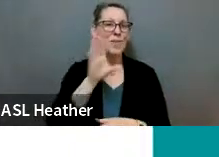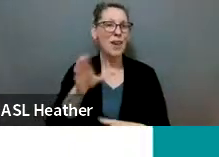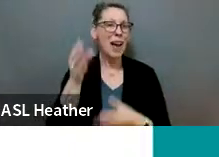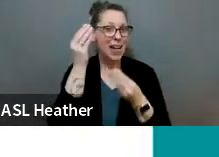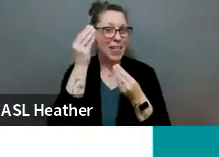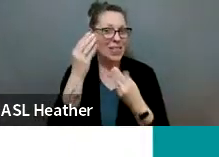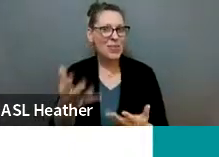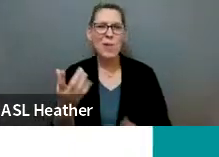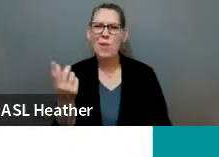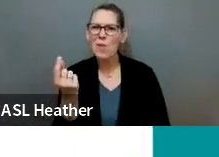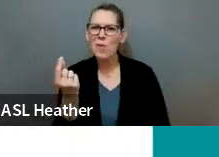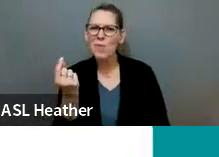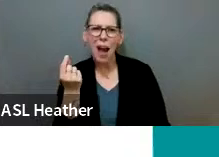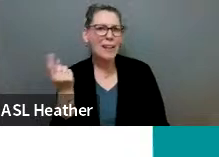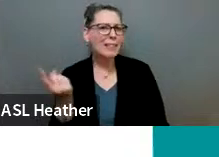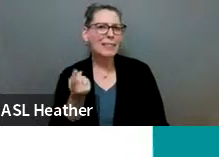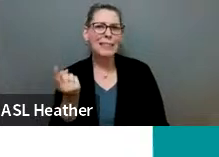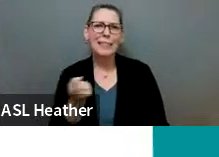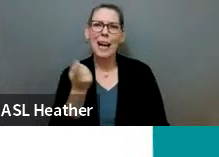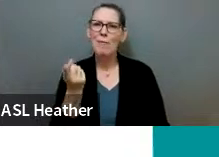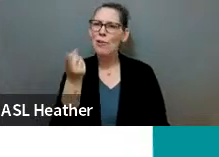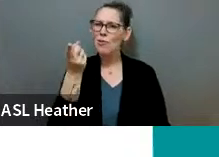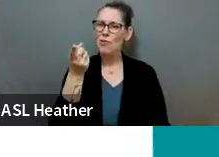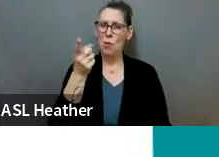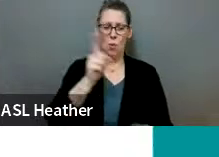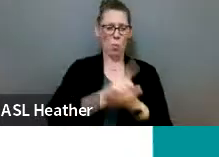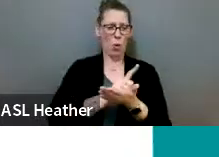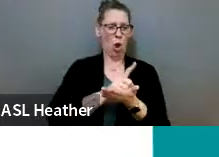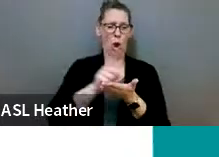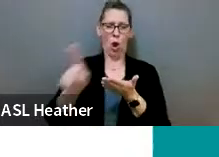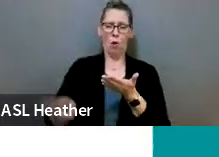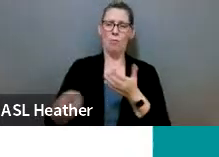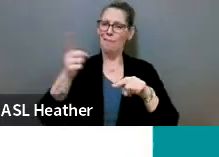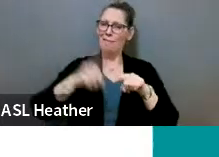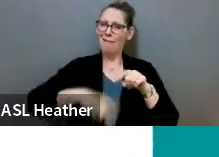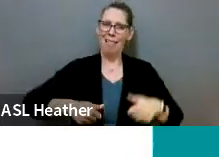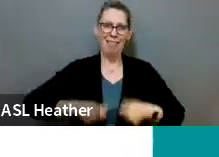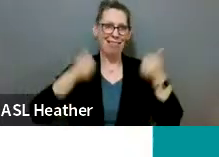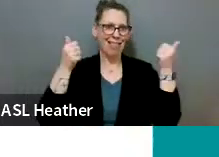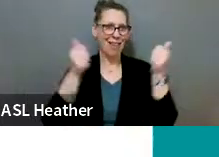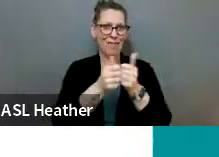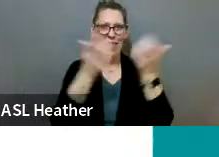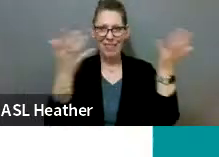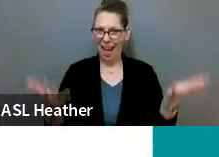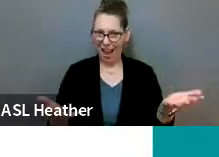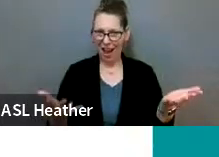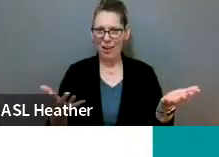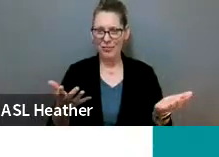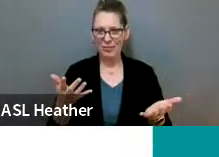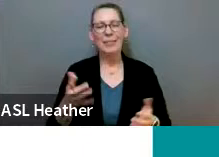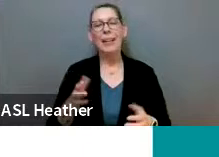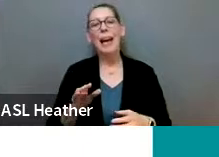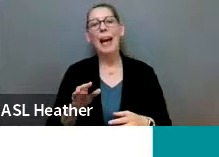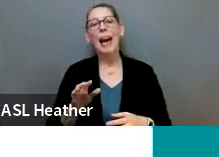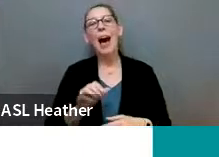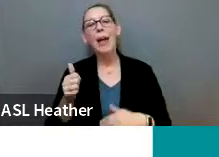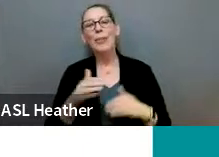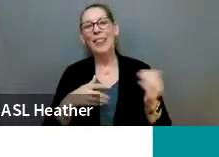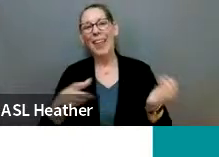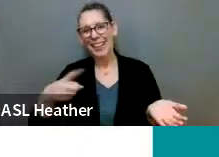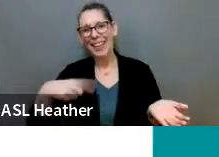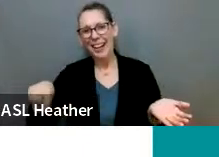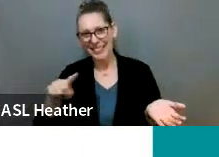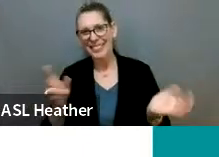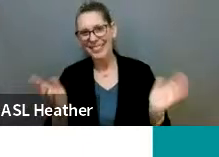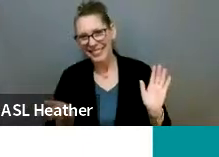what is something you couldn't go a week without, other than members of this committee? So